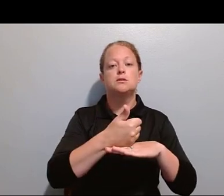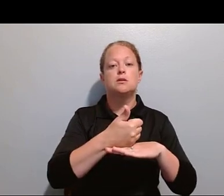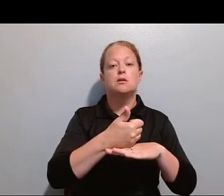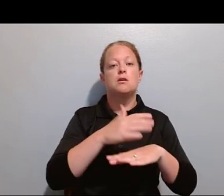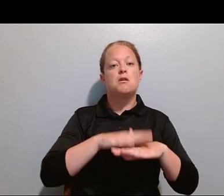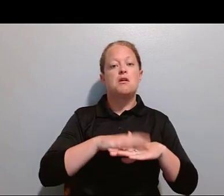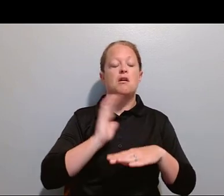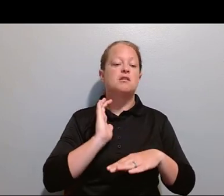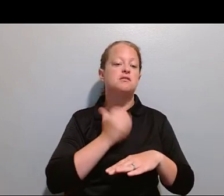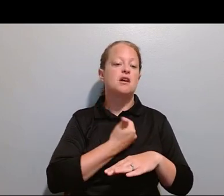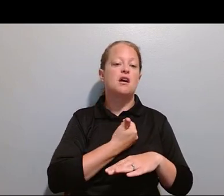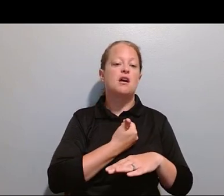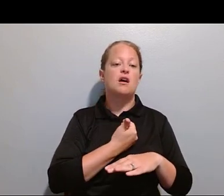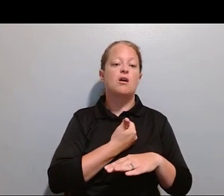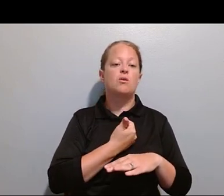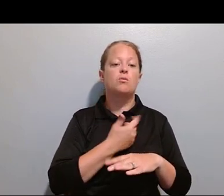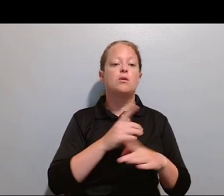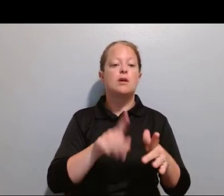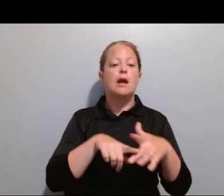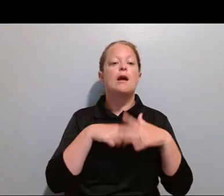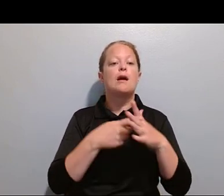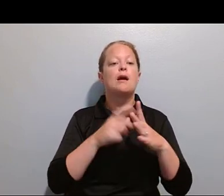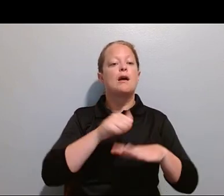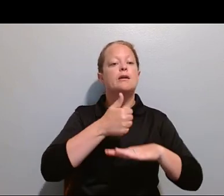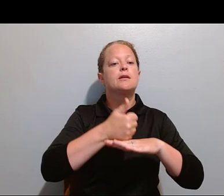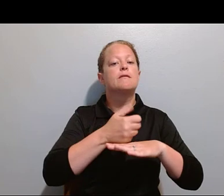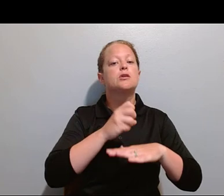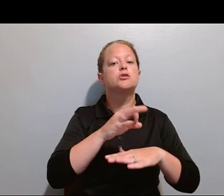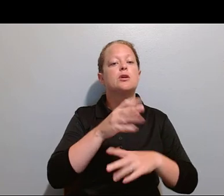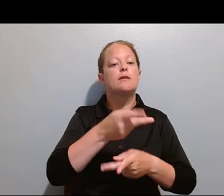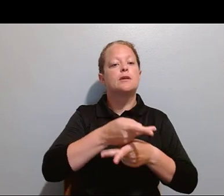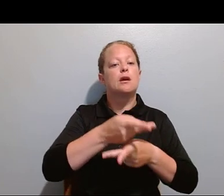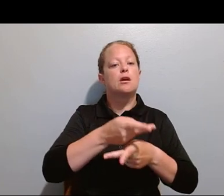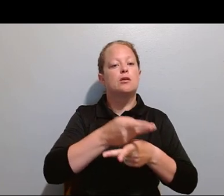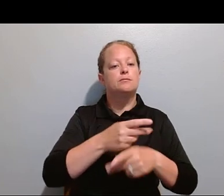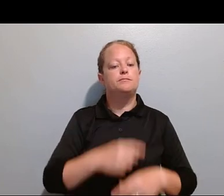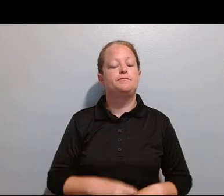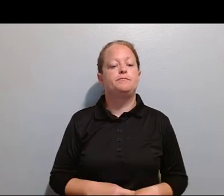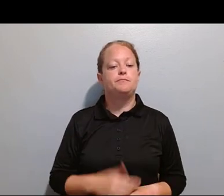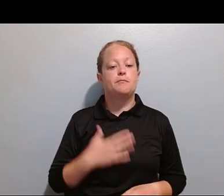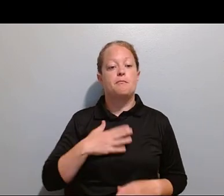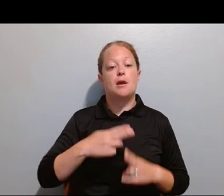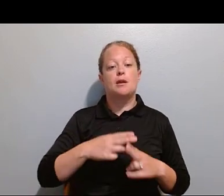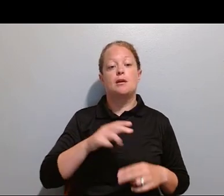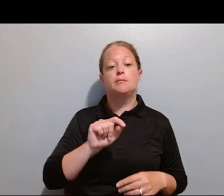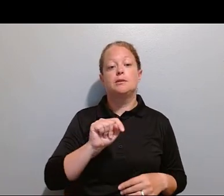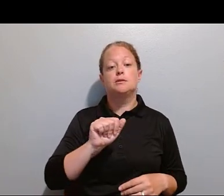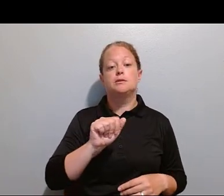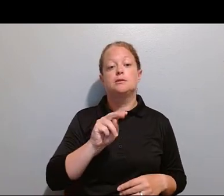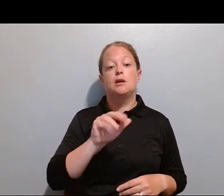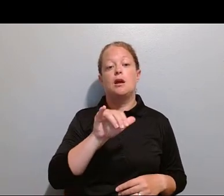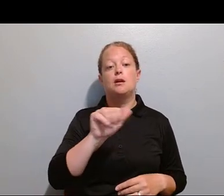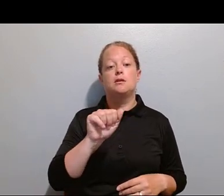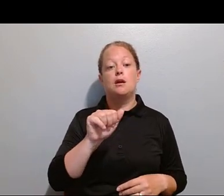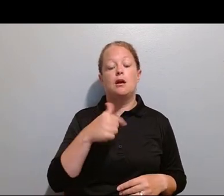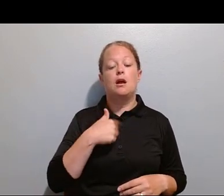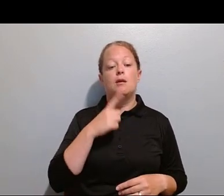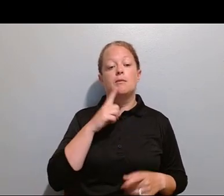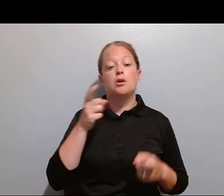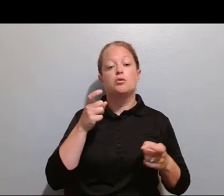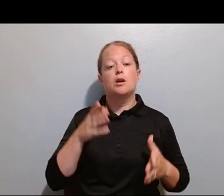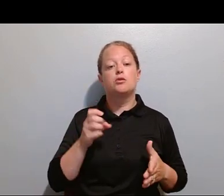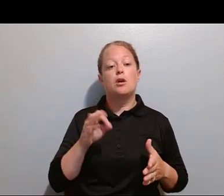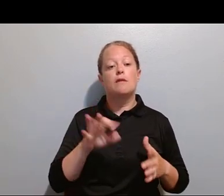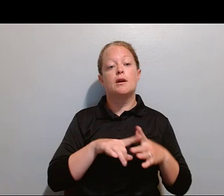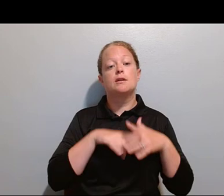our activation of care taking. I am Tanya McDonald, and I'm Director of Initiatives